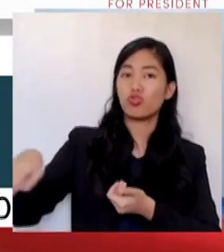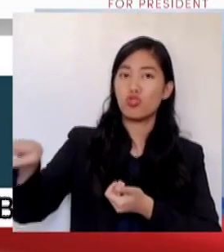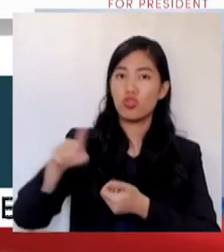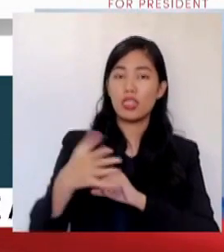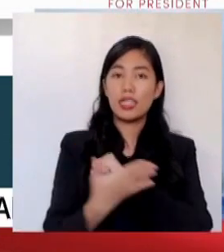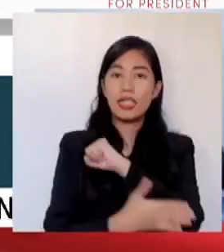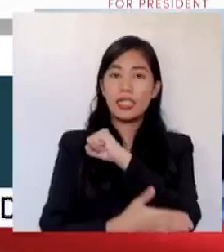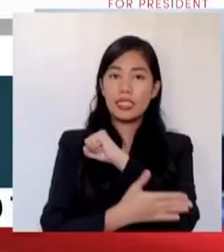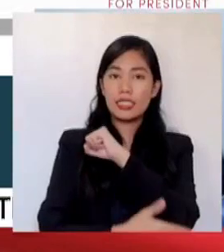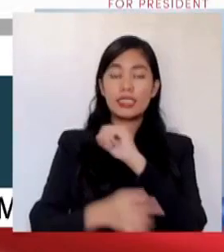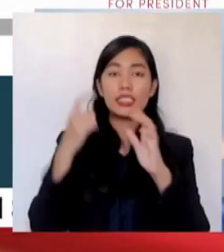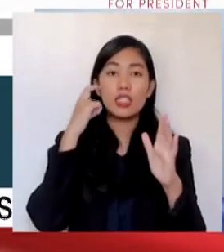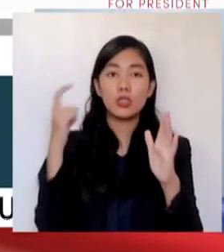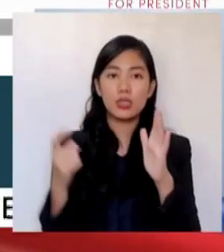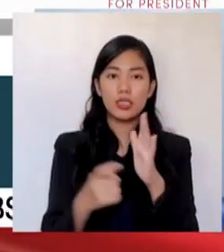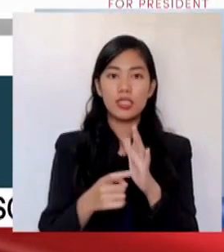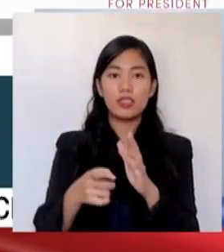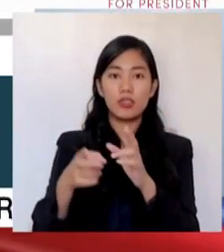kumikilala sa ating